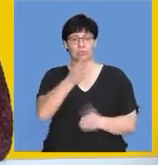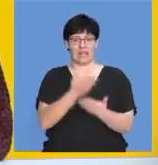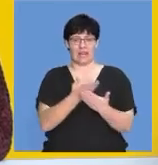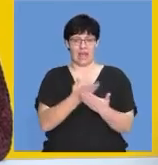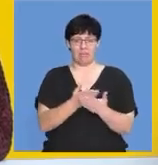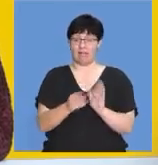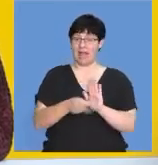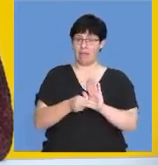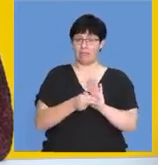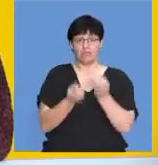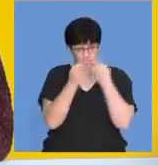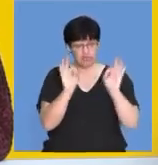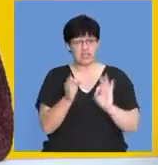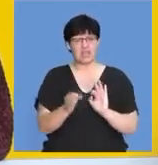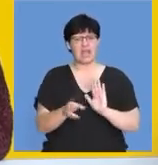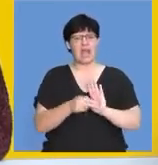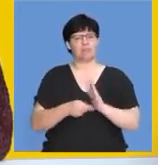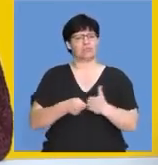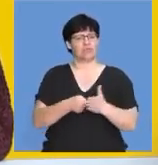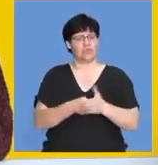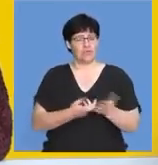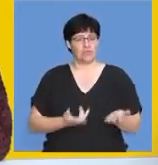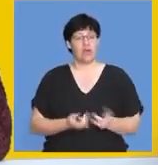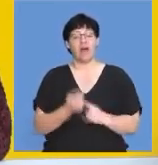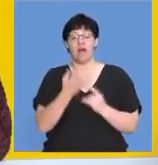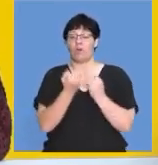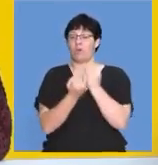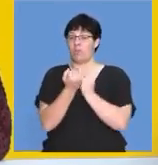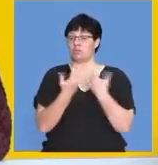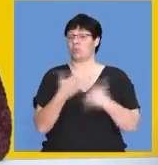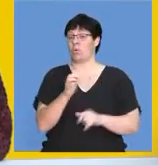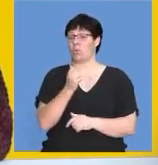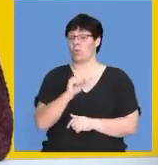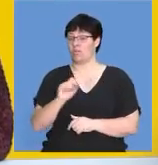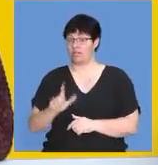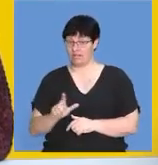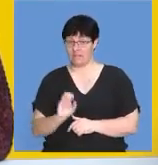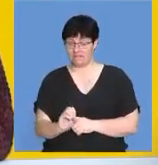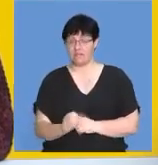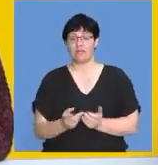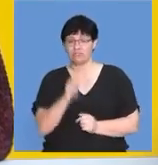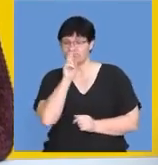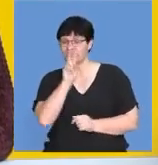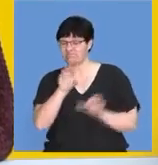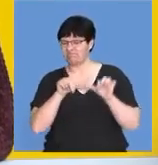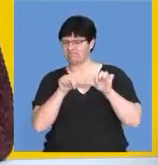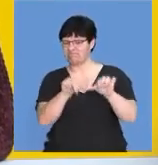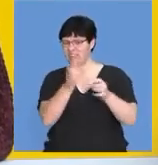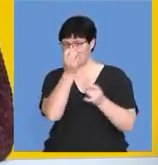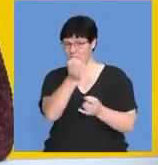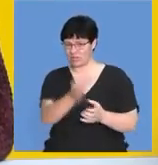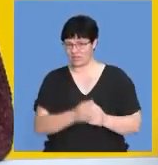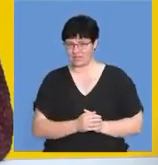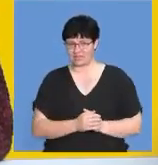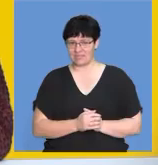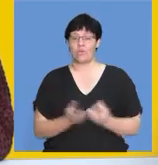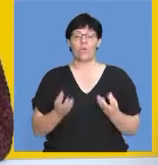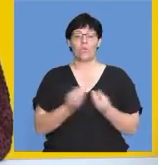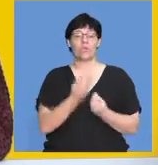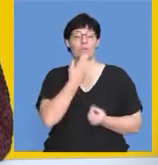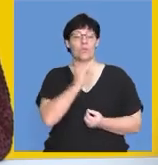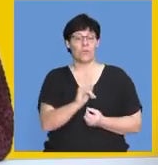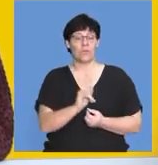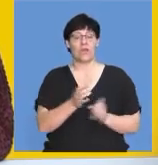app for free on your app store. We also have a cool competition going on, so stay tuned to get all of those details. With me